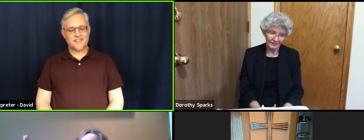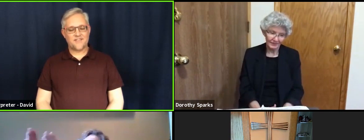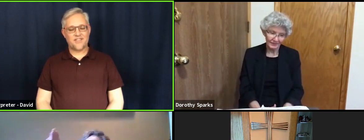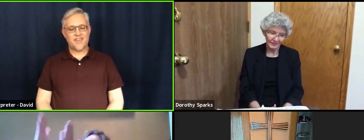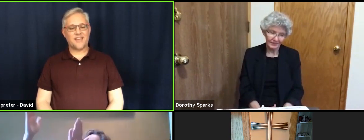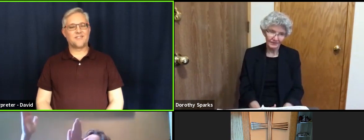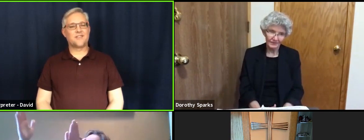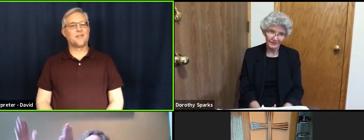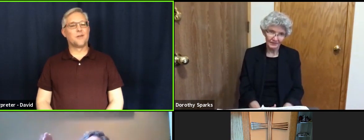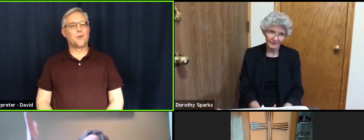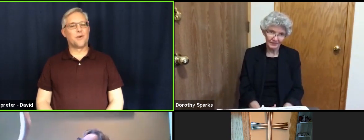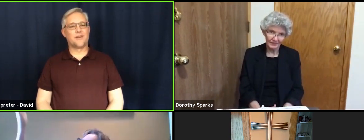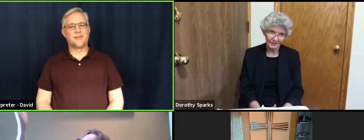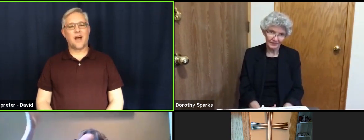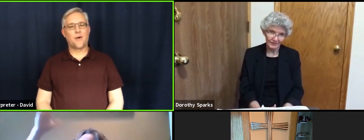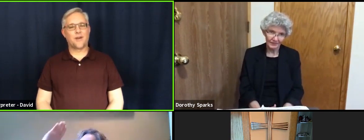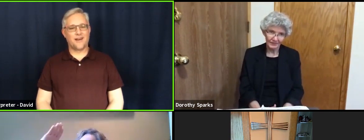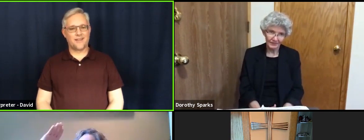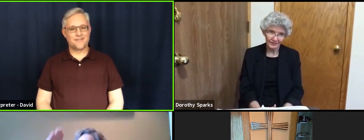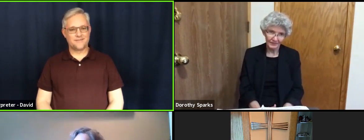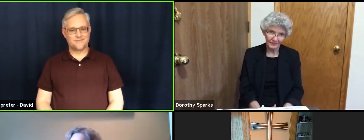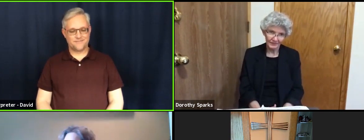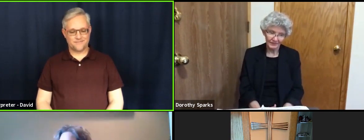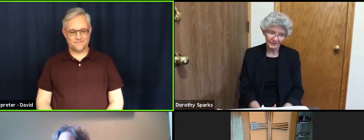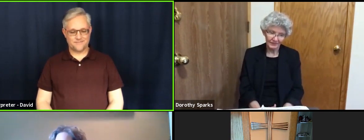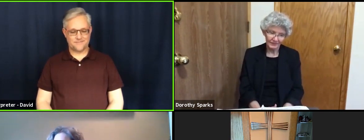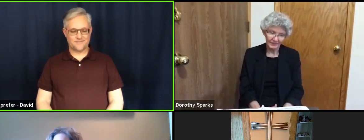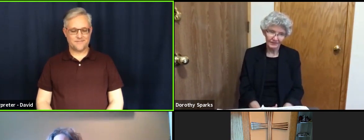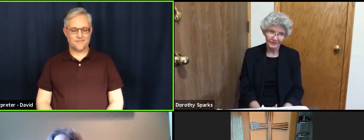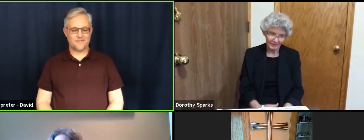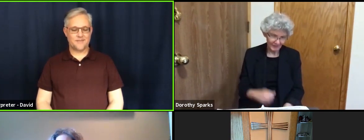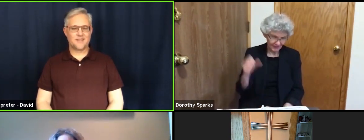Let us give thanks to the Lord, our God.